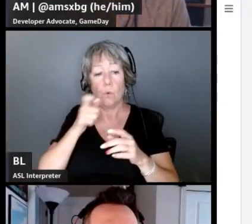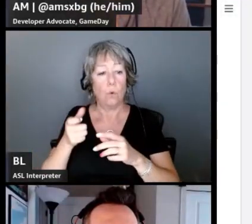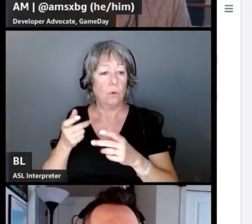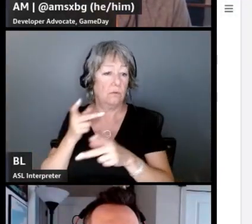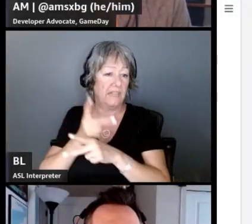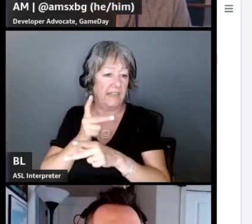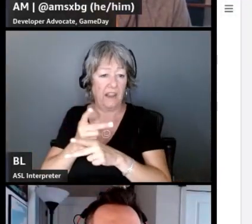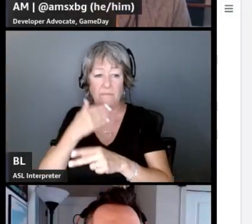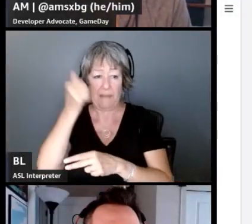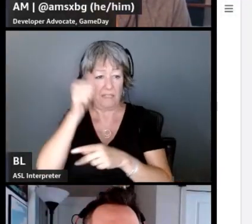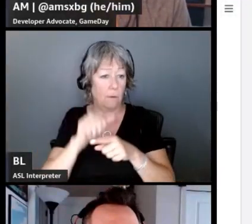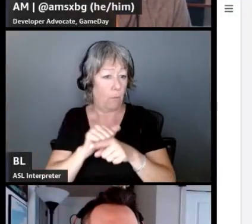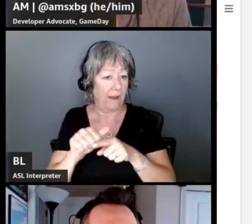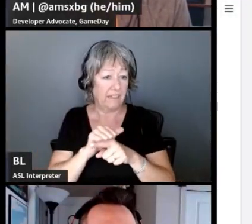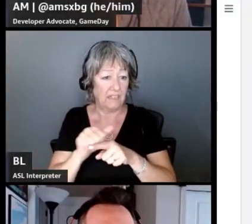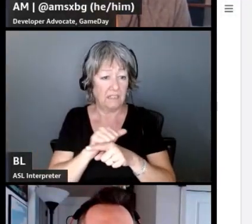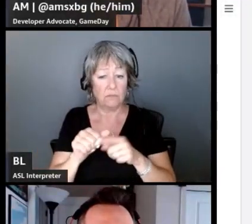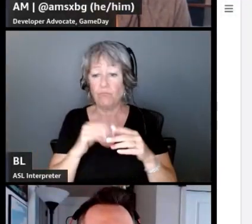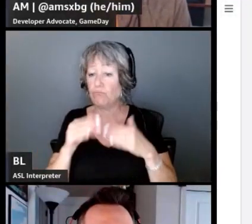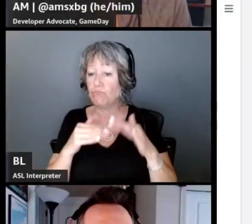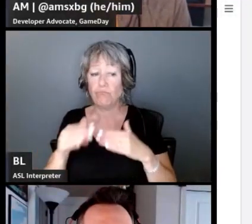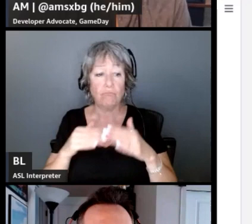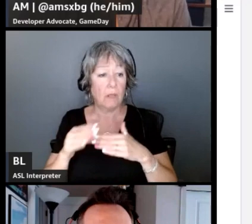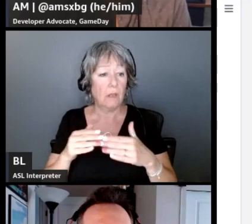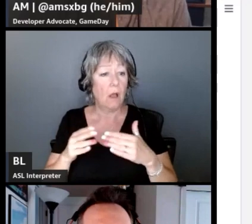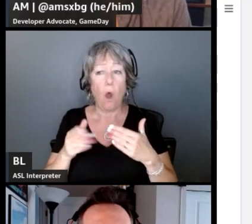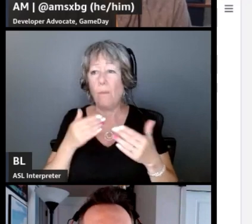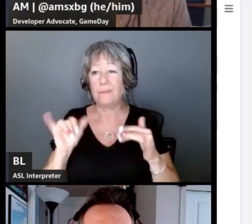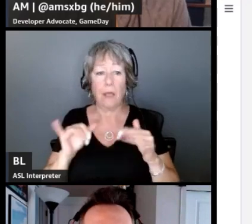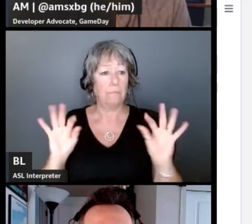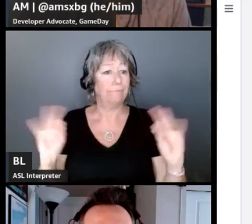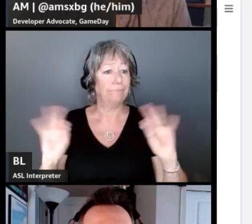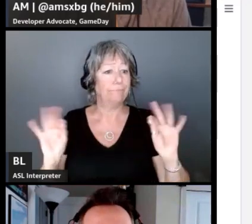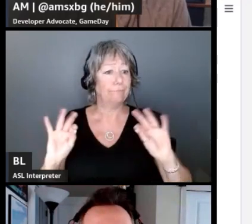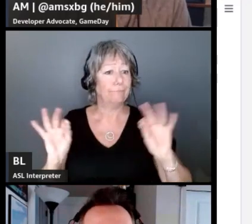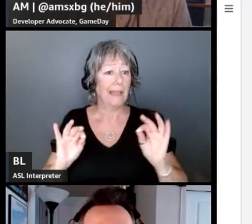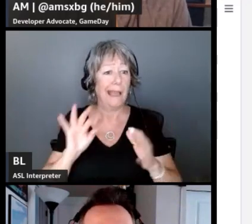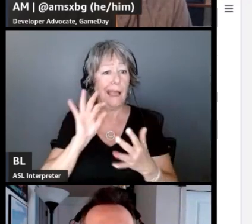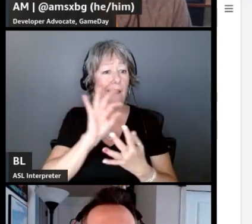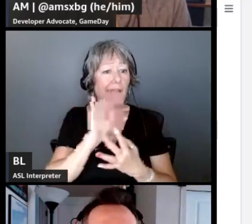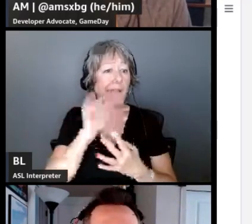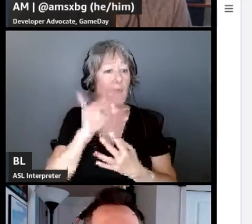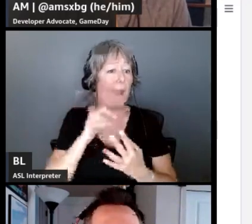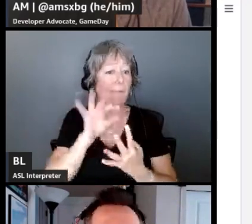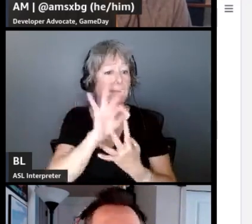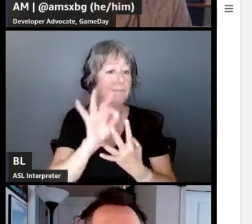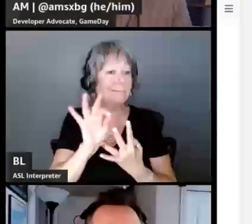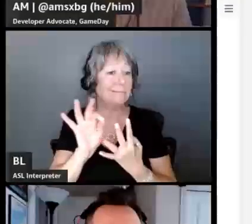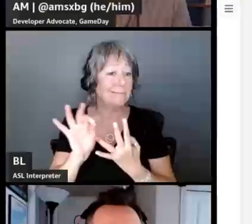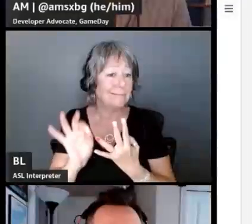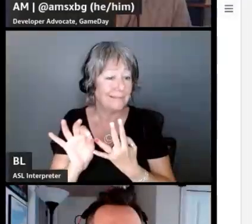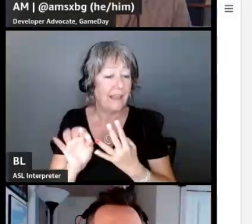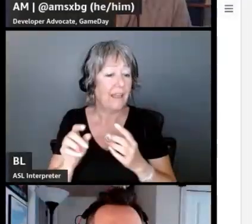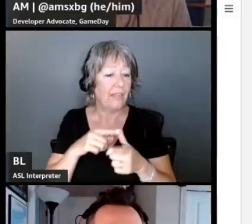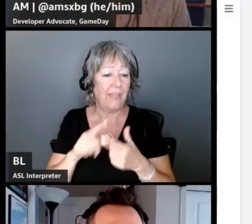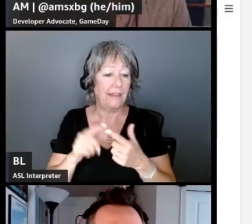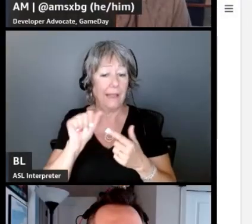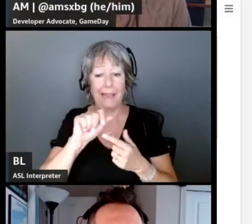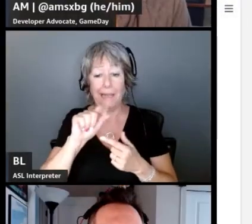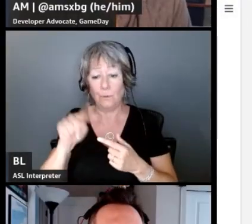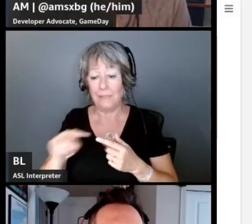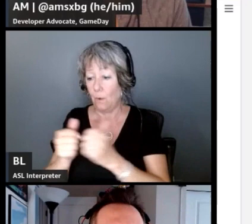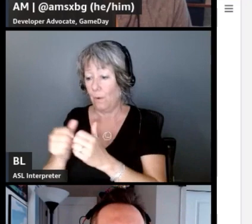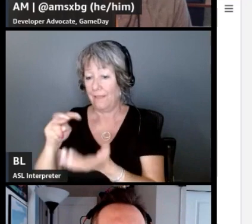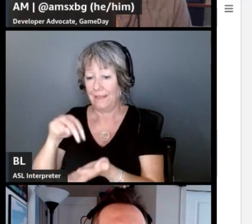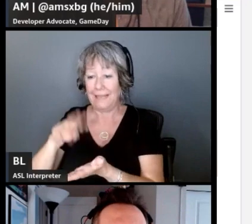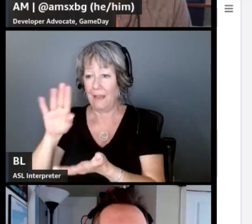best practices, it's almost like a no-brainer. If you have 99.9, why not just move to multi-AZ with standby? You